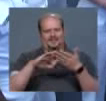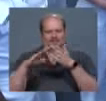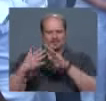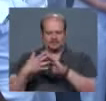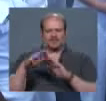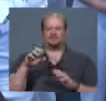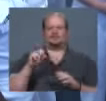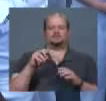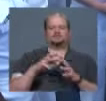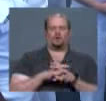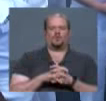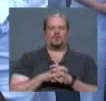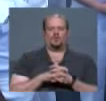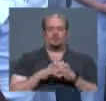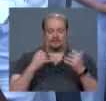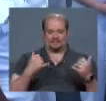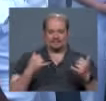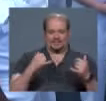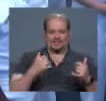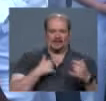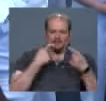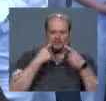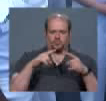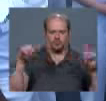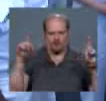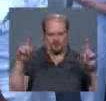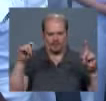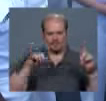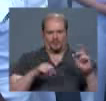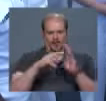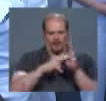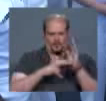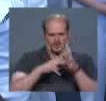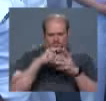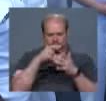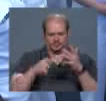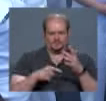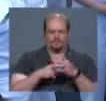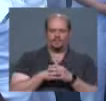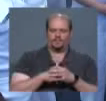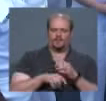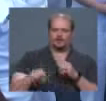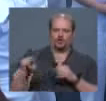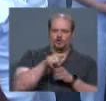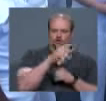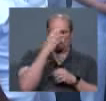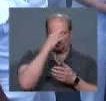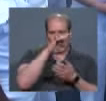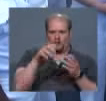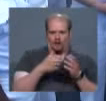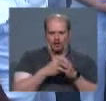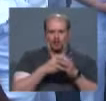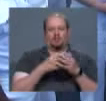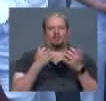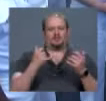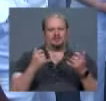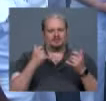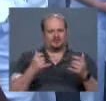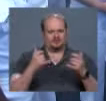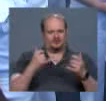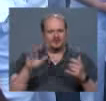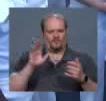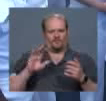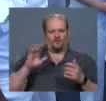So today I am issuing this proclamation that reads as follows. Know ye all people by these presents greetings. Whereas